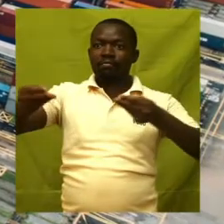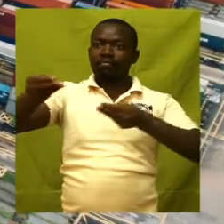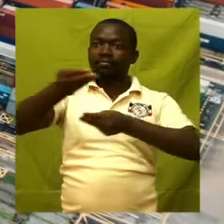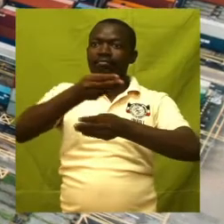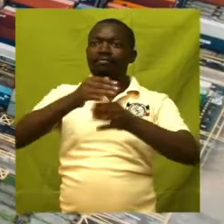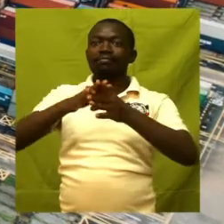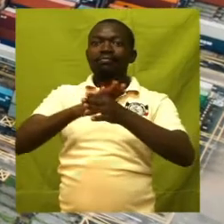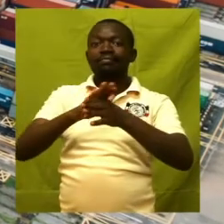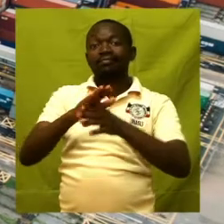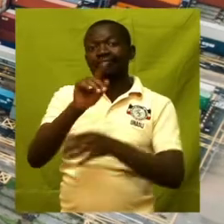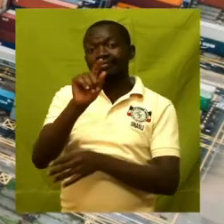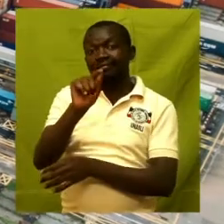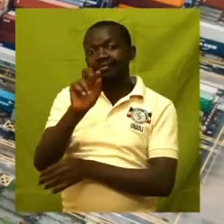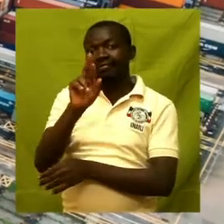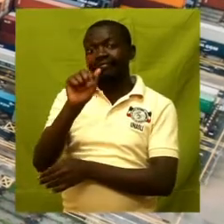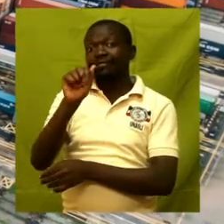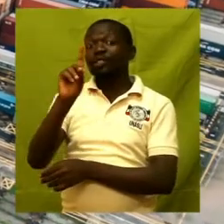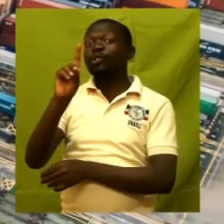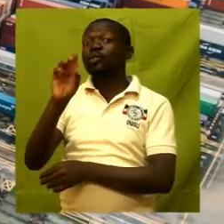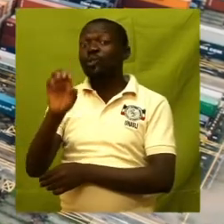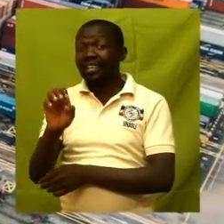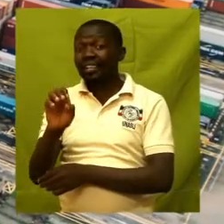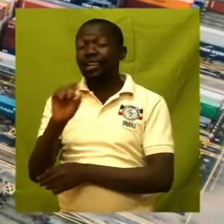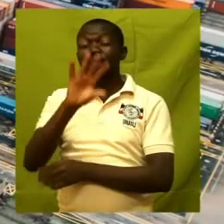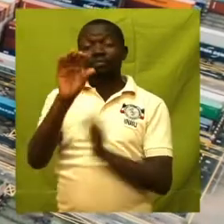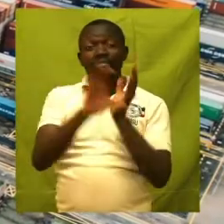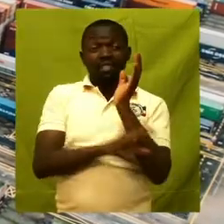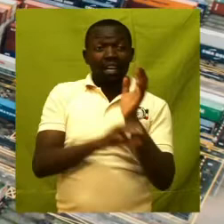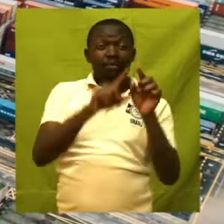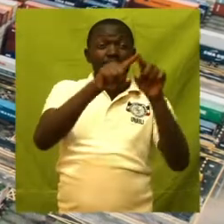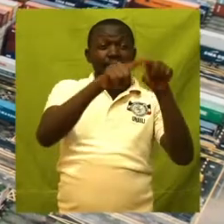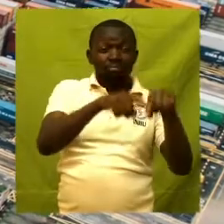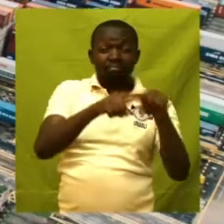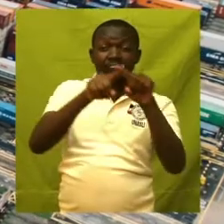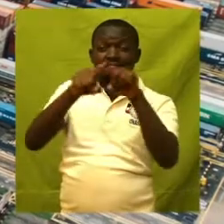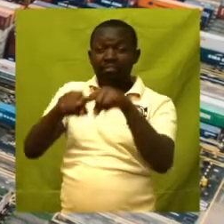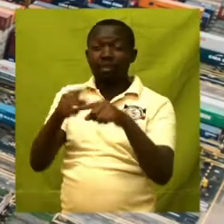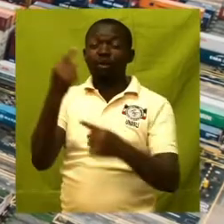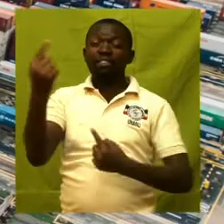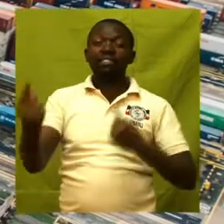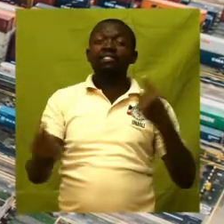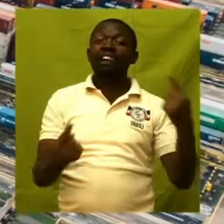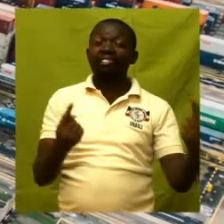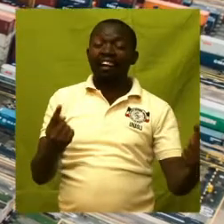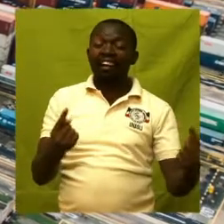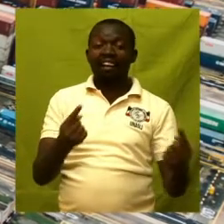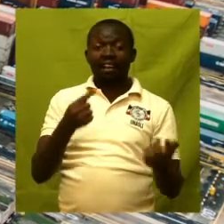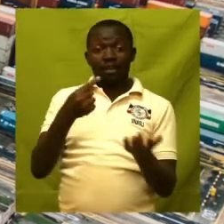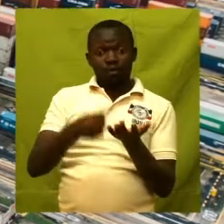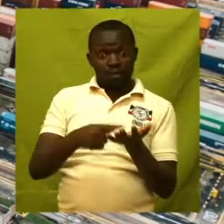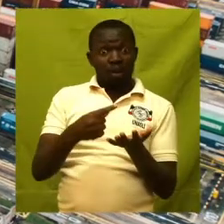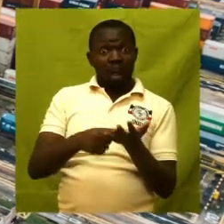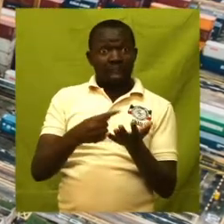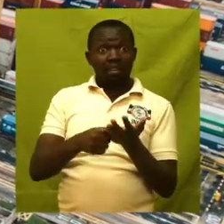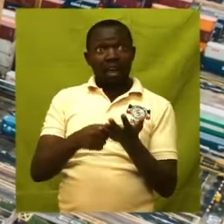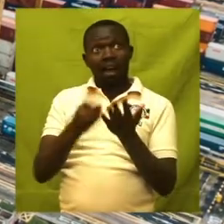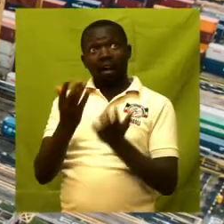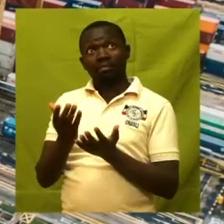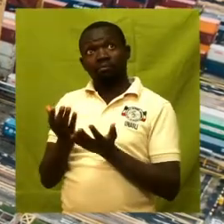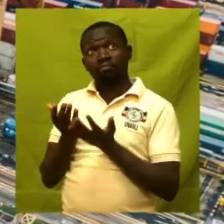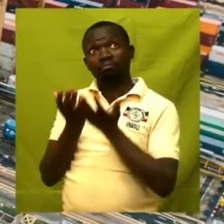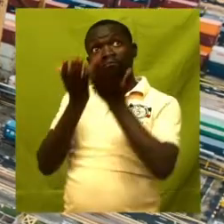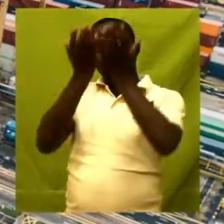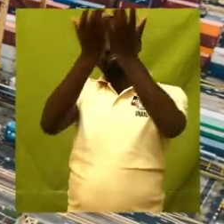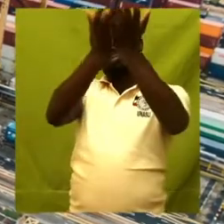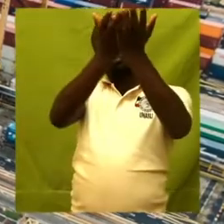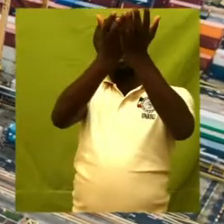depend on each other. Uganda sells things to Europe, and she also buys things from